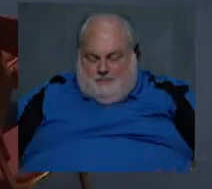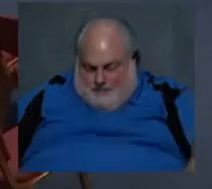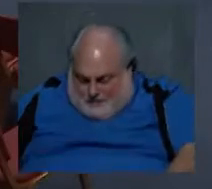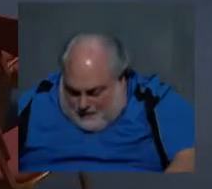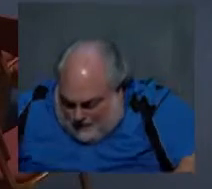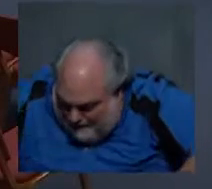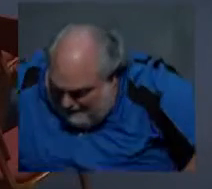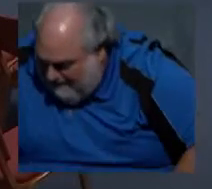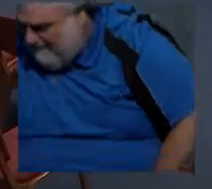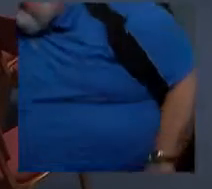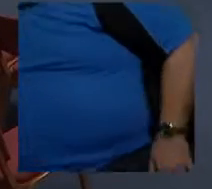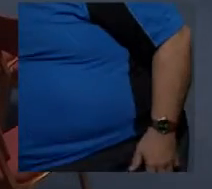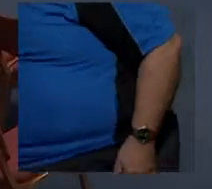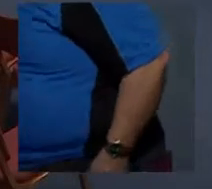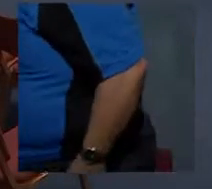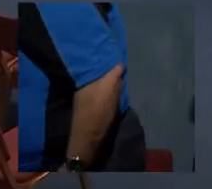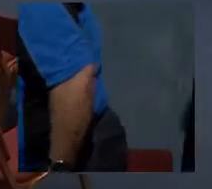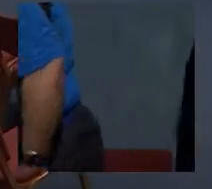report.